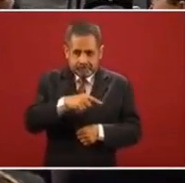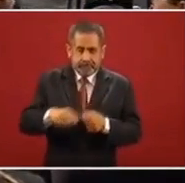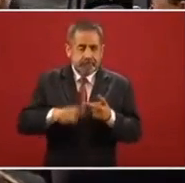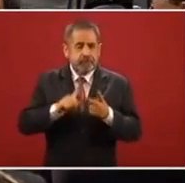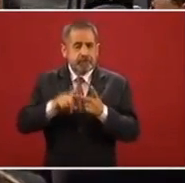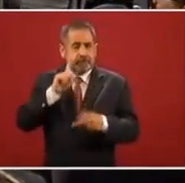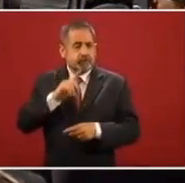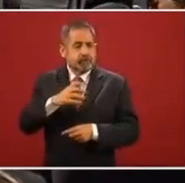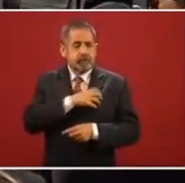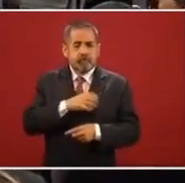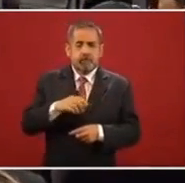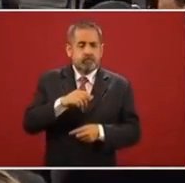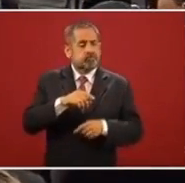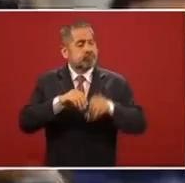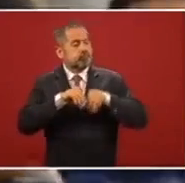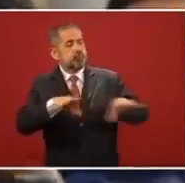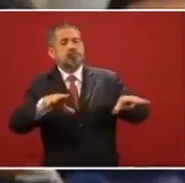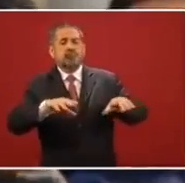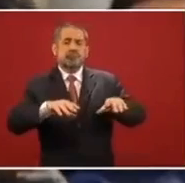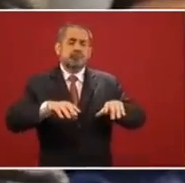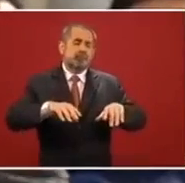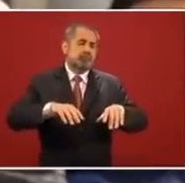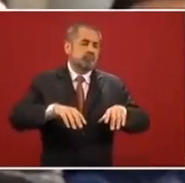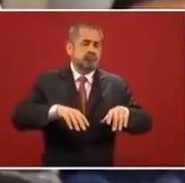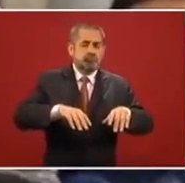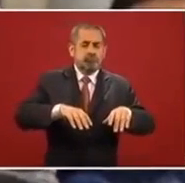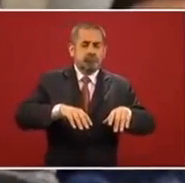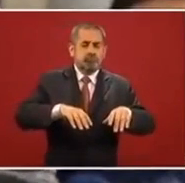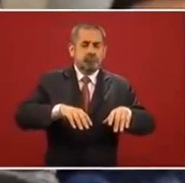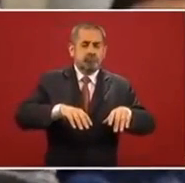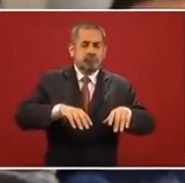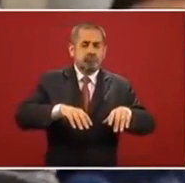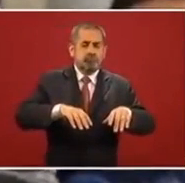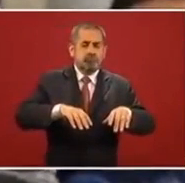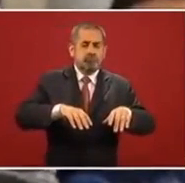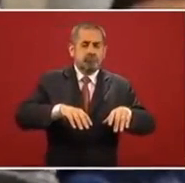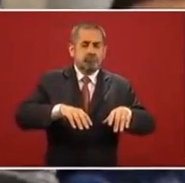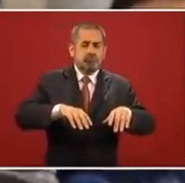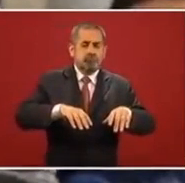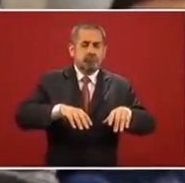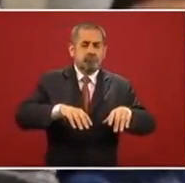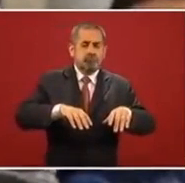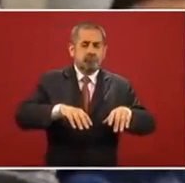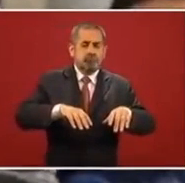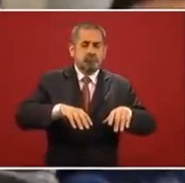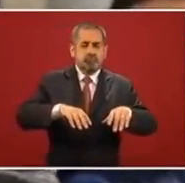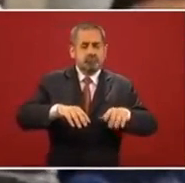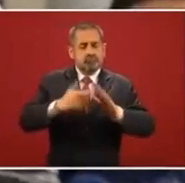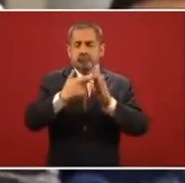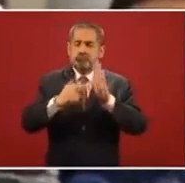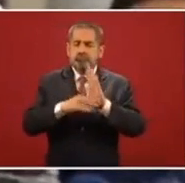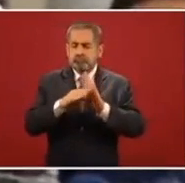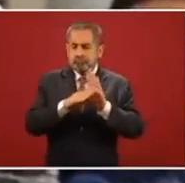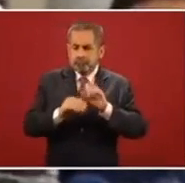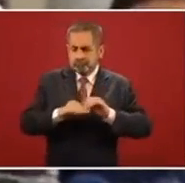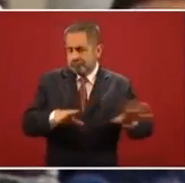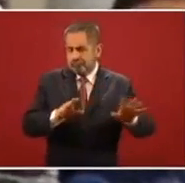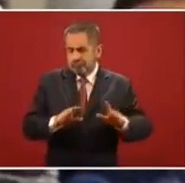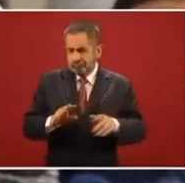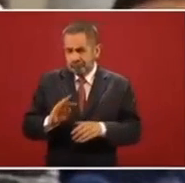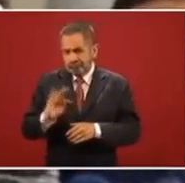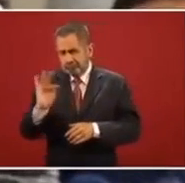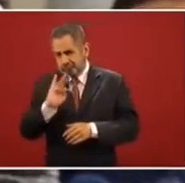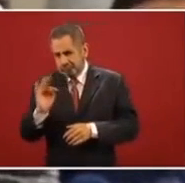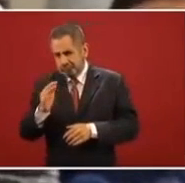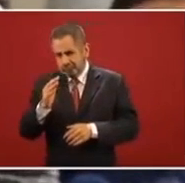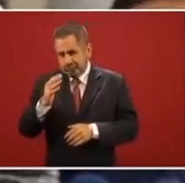capitana emitió una medida. The captain emitted a measure. No sé si